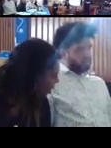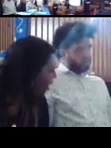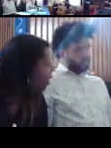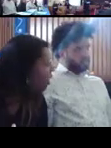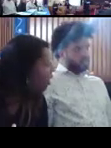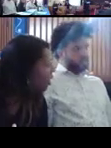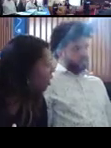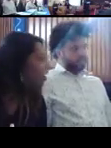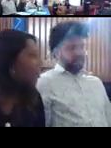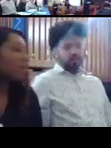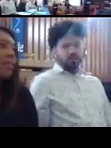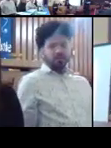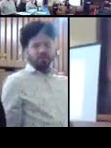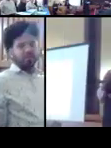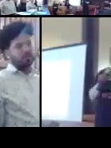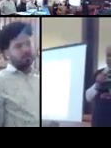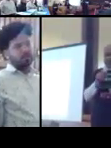I have another speech as well.